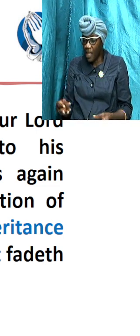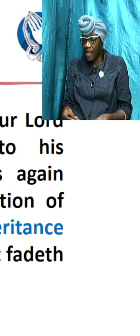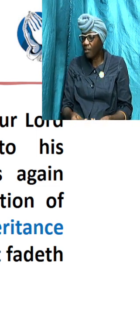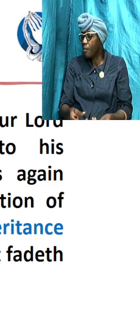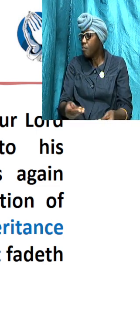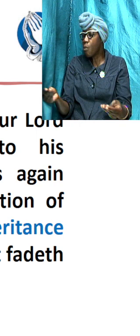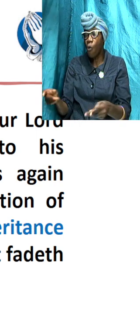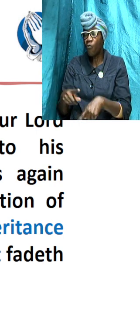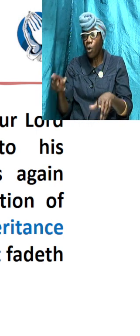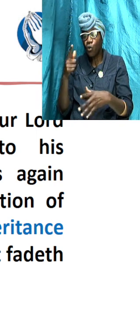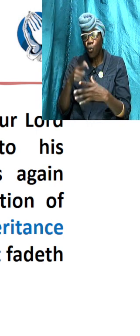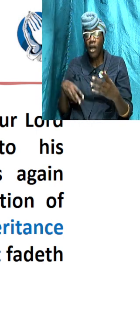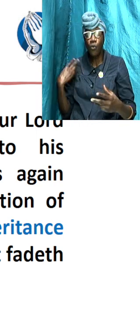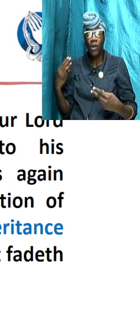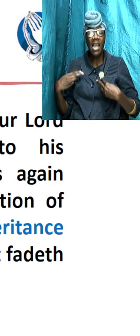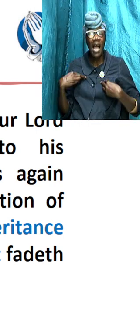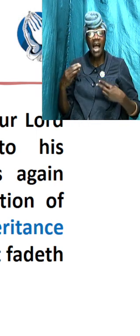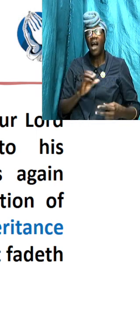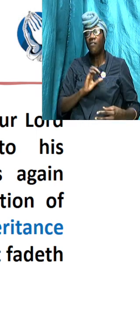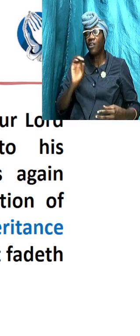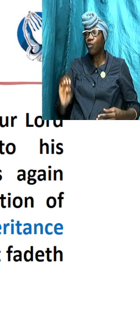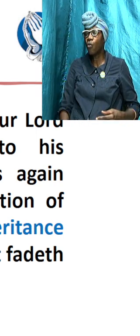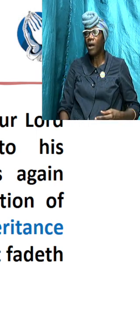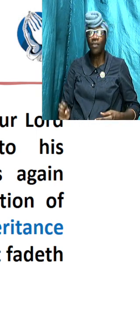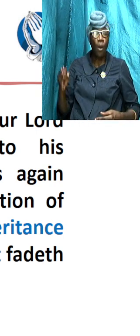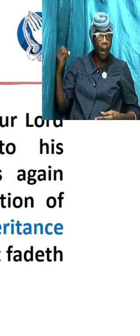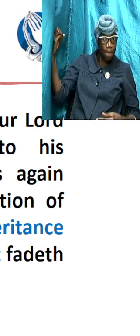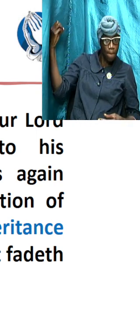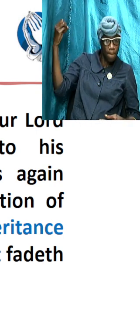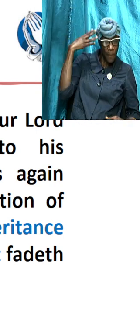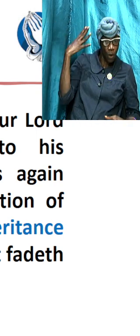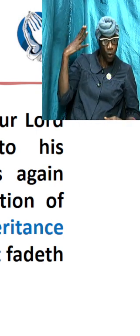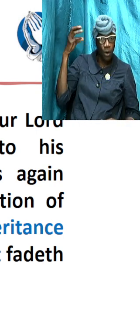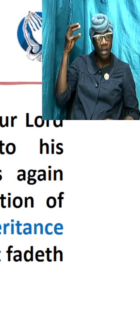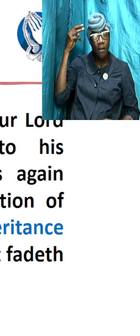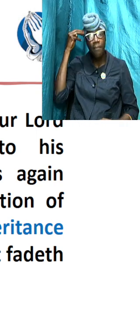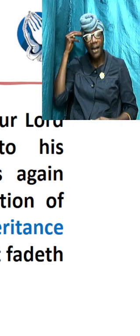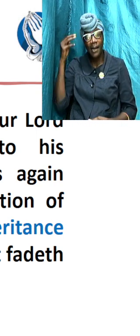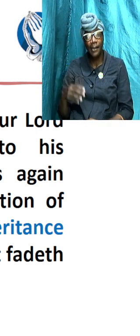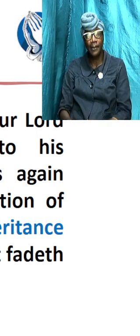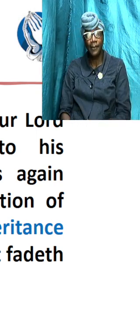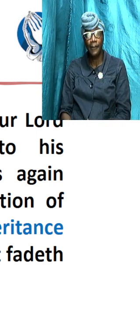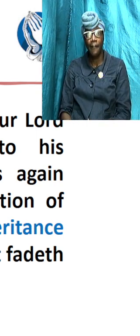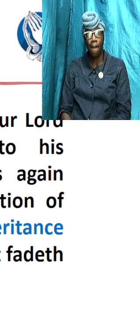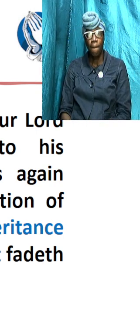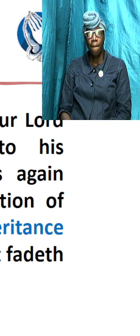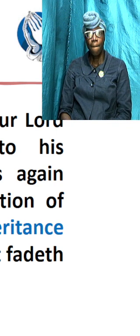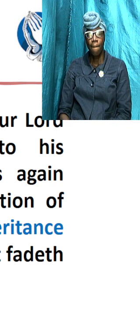in Christ, praise God, will going to blow your mind.